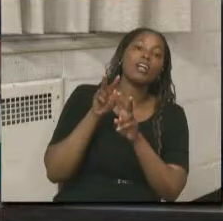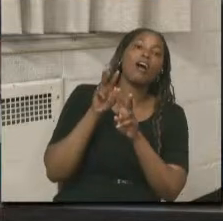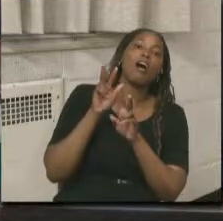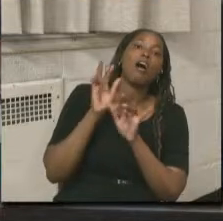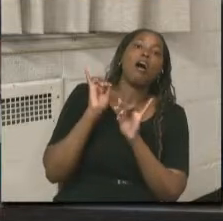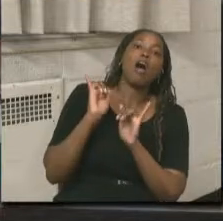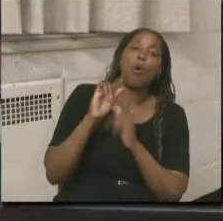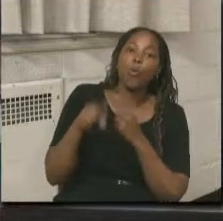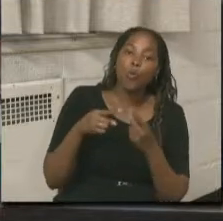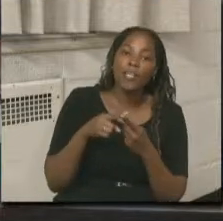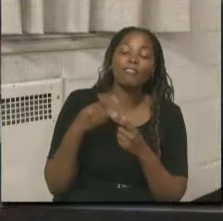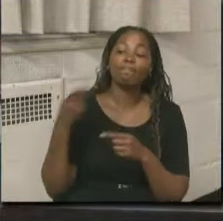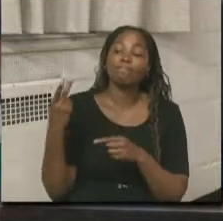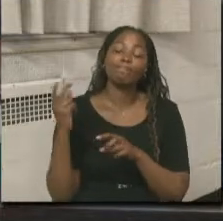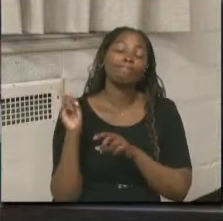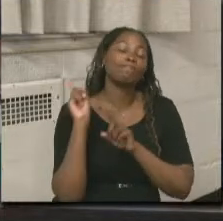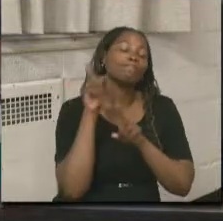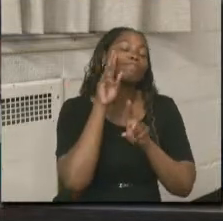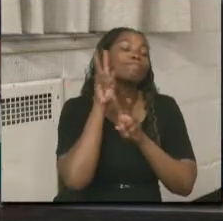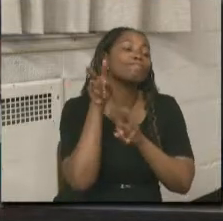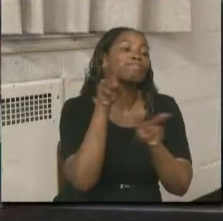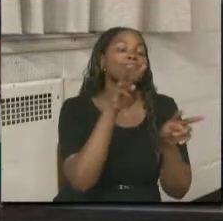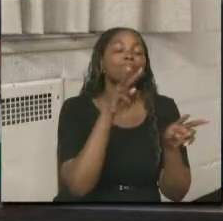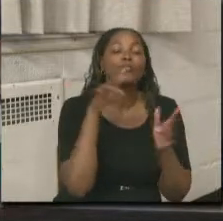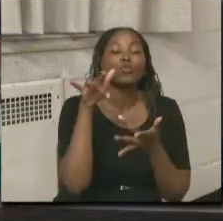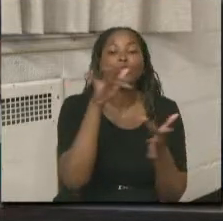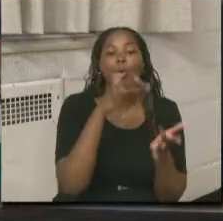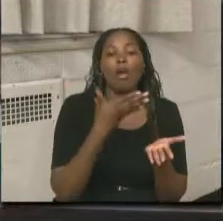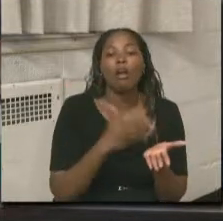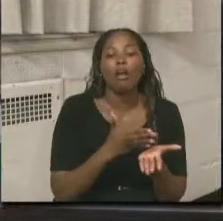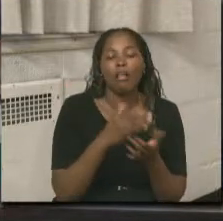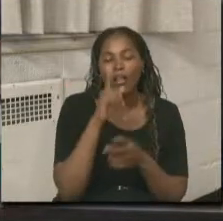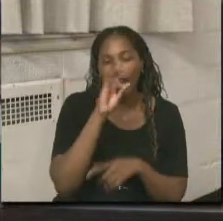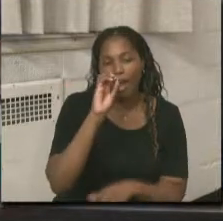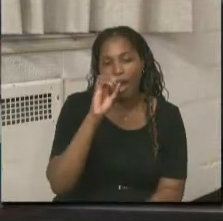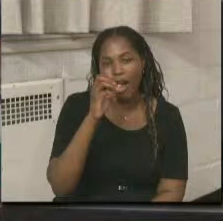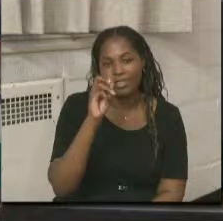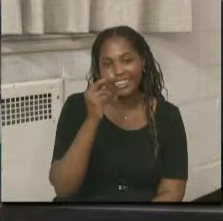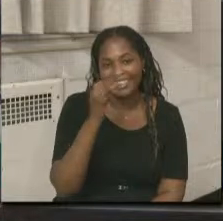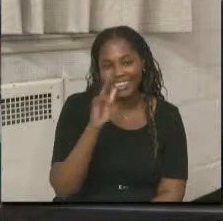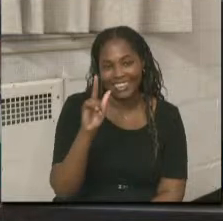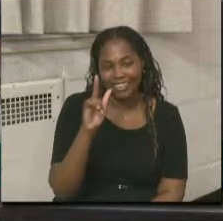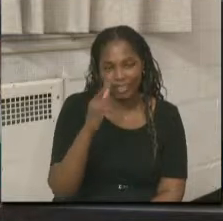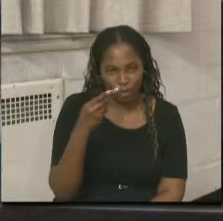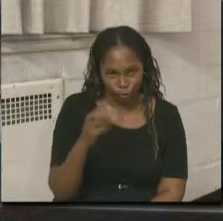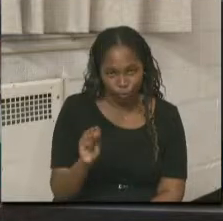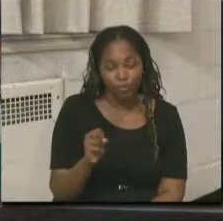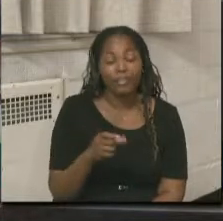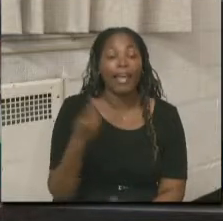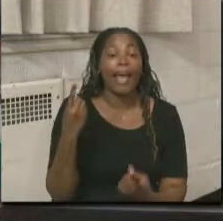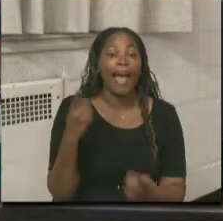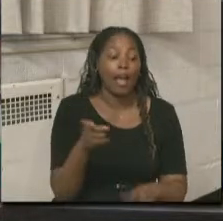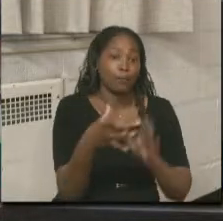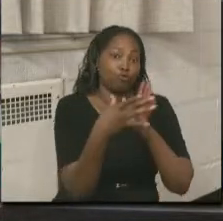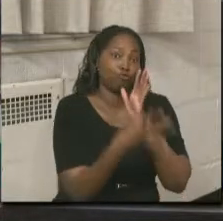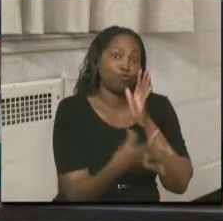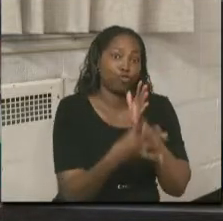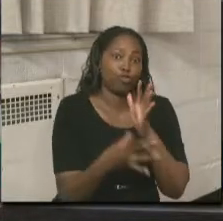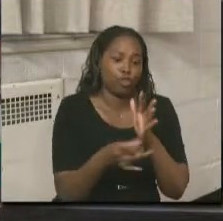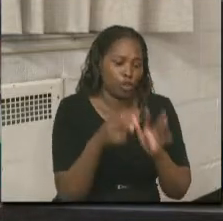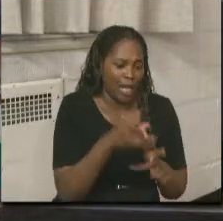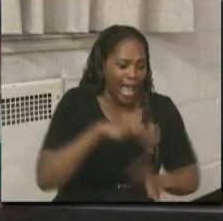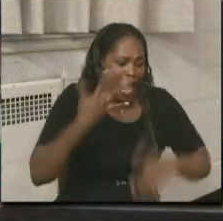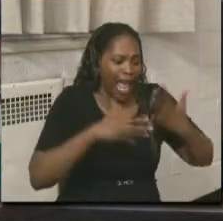School. After you almost finished burning yourself with the grease and I failed to make proper French